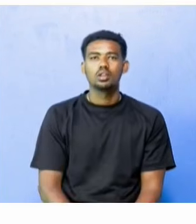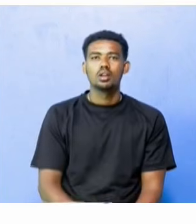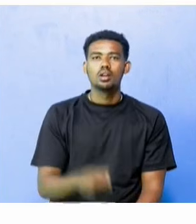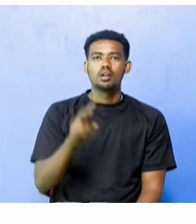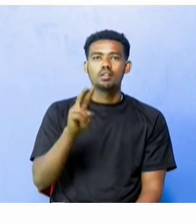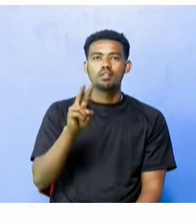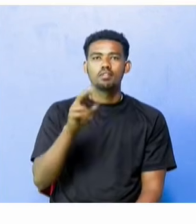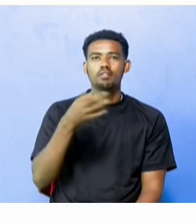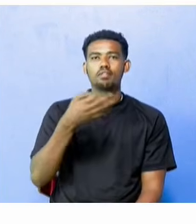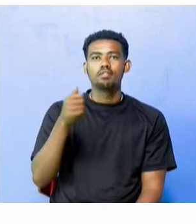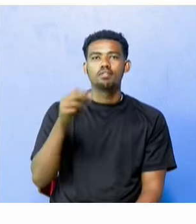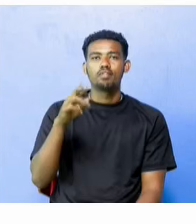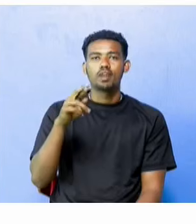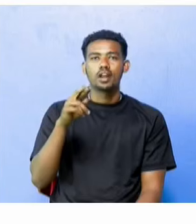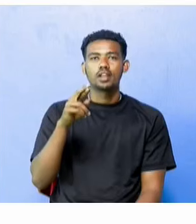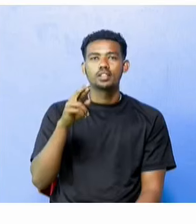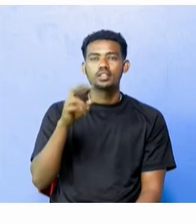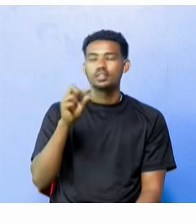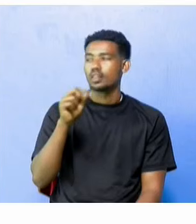farther,